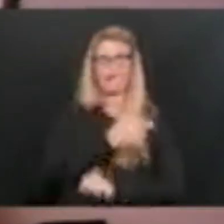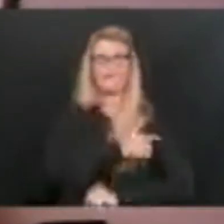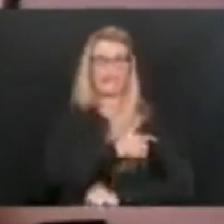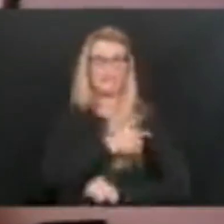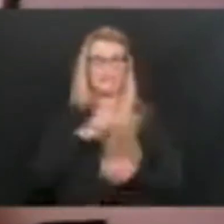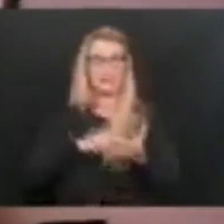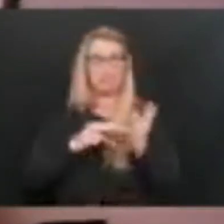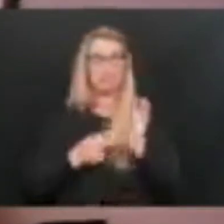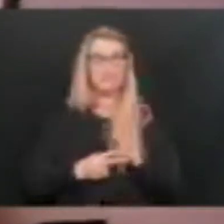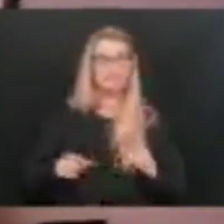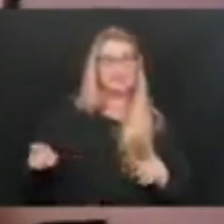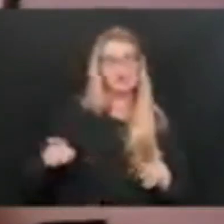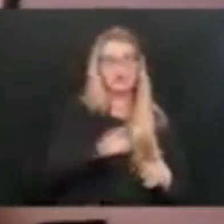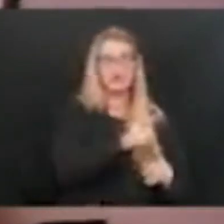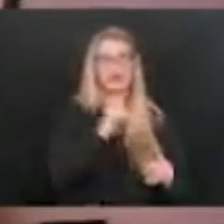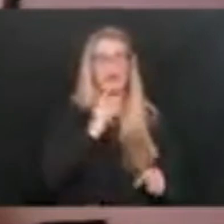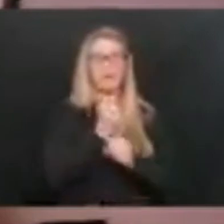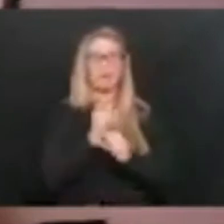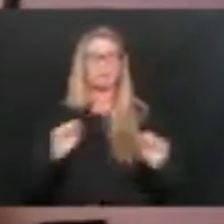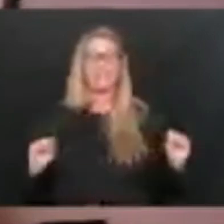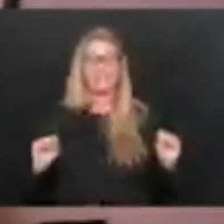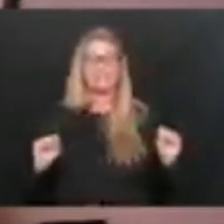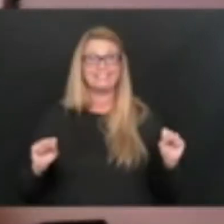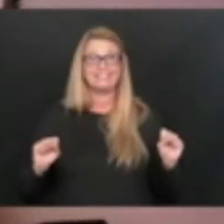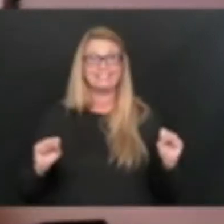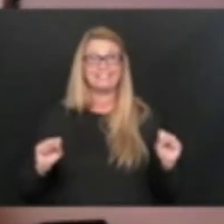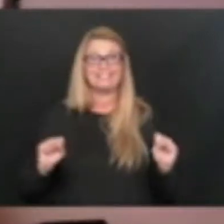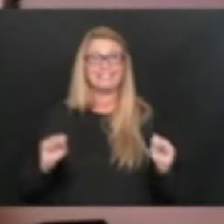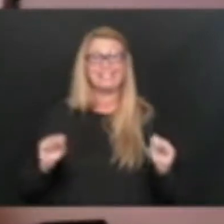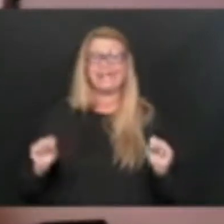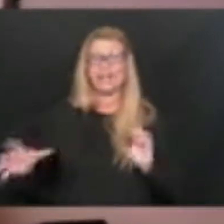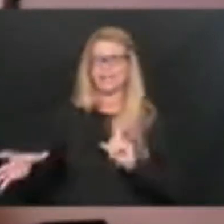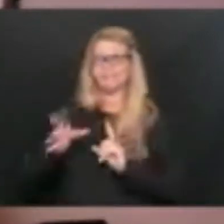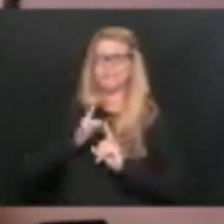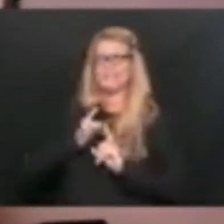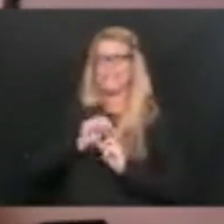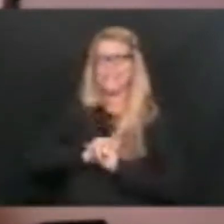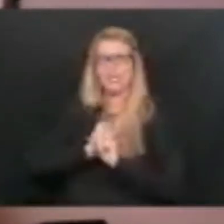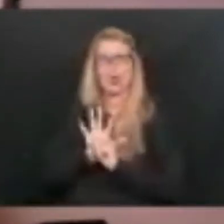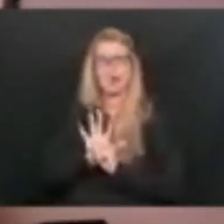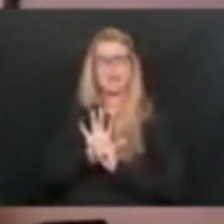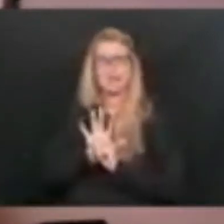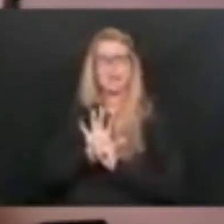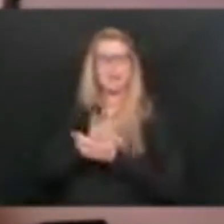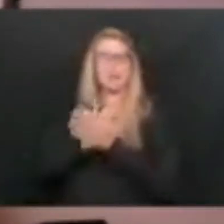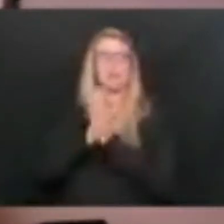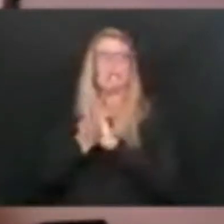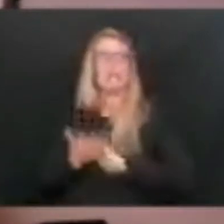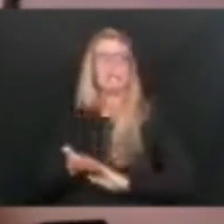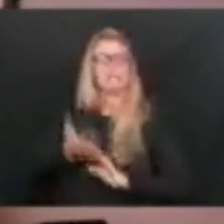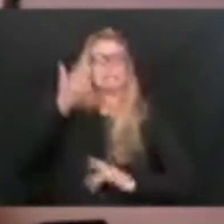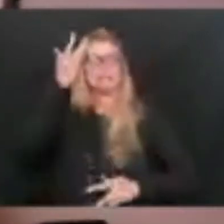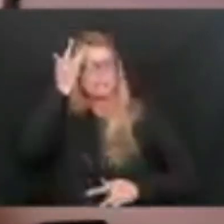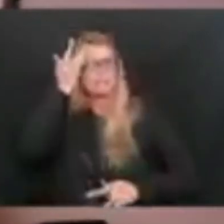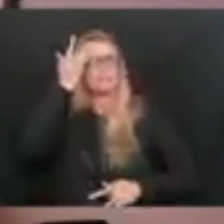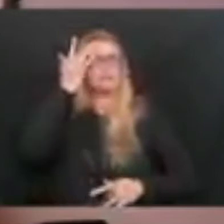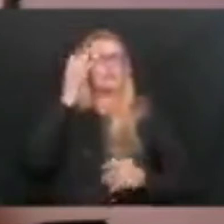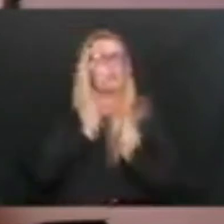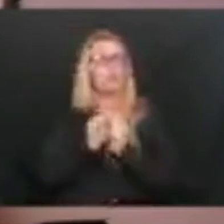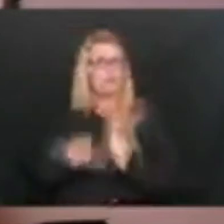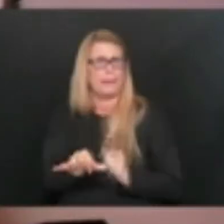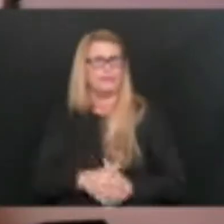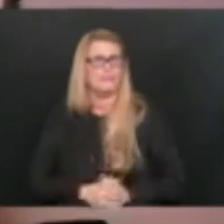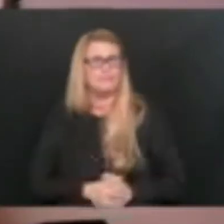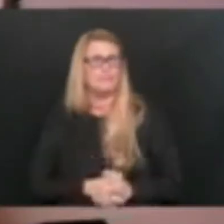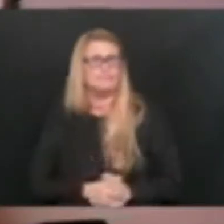are protected against getting COVID and getting significant side effects from COVID. We know that you